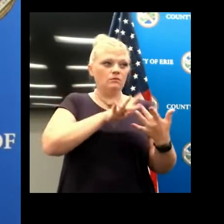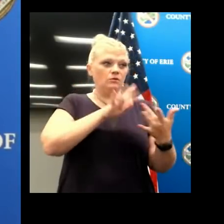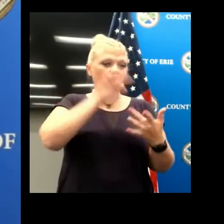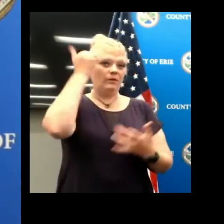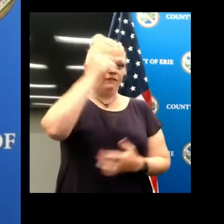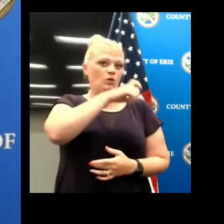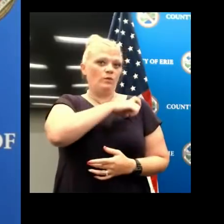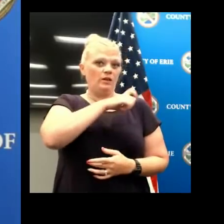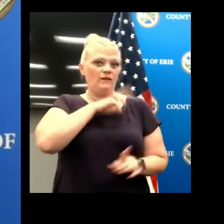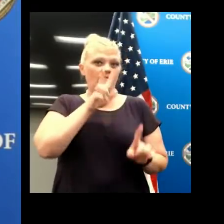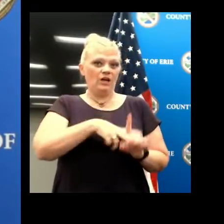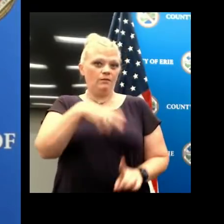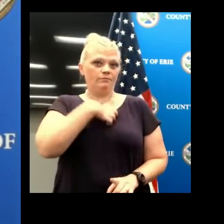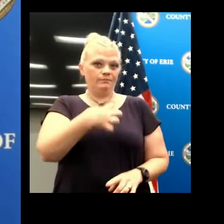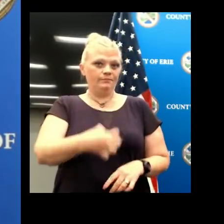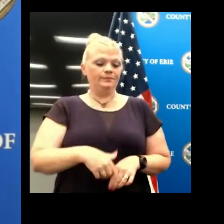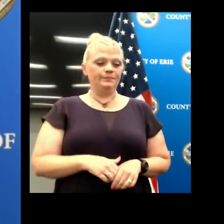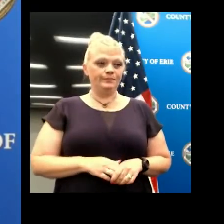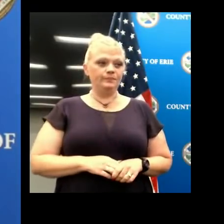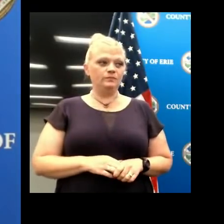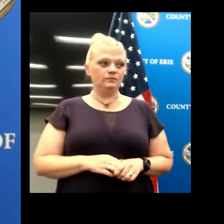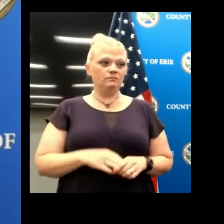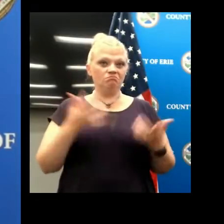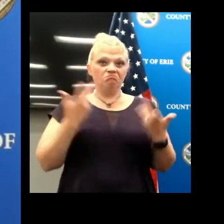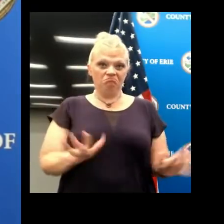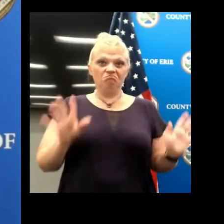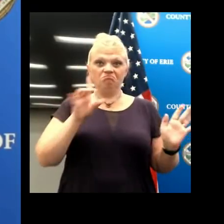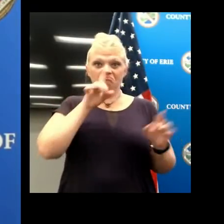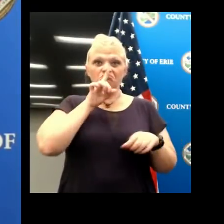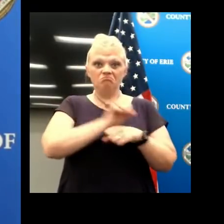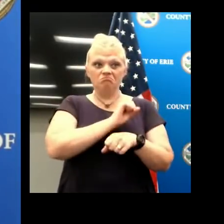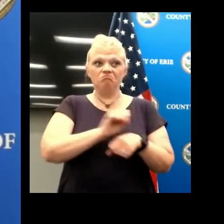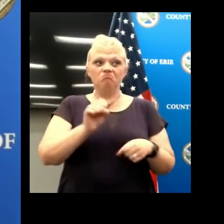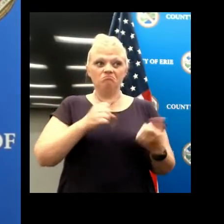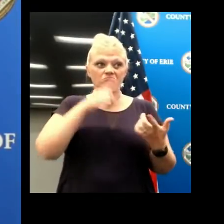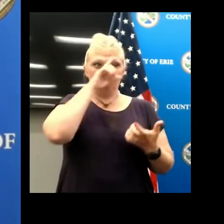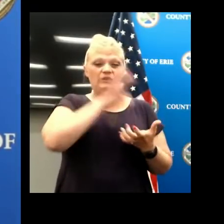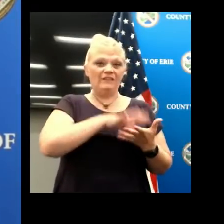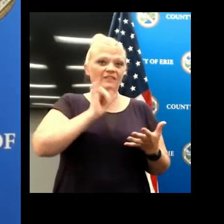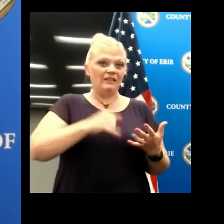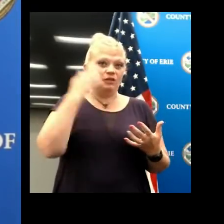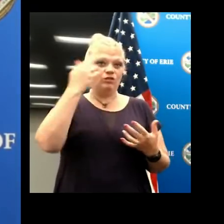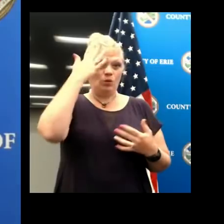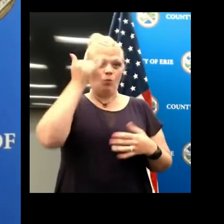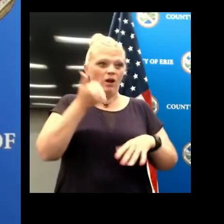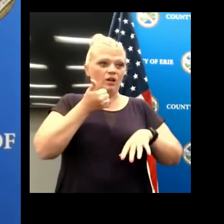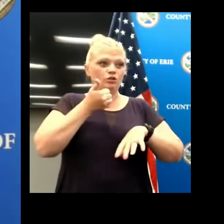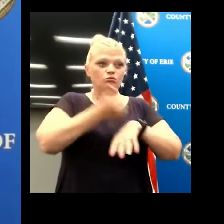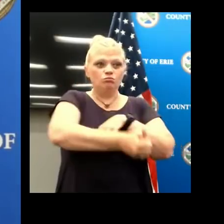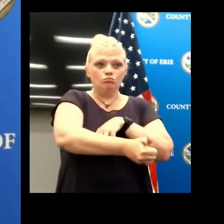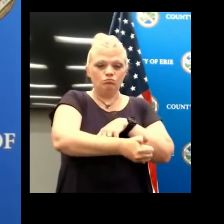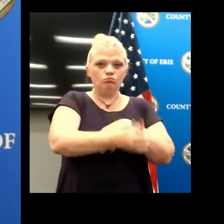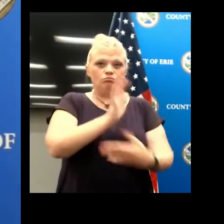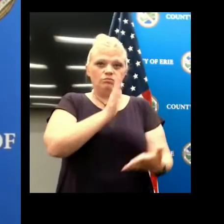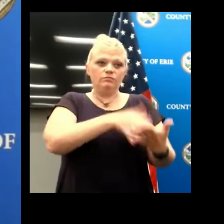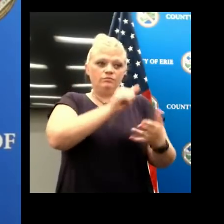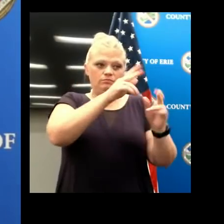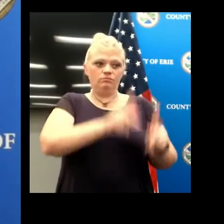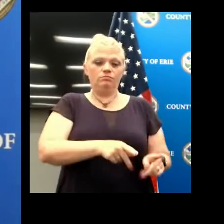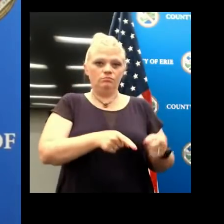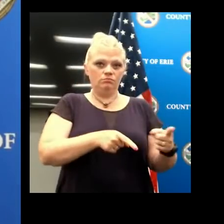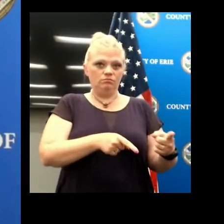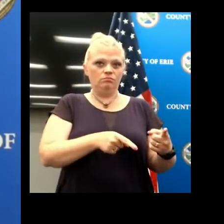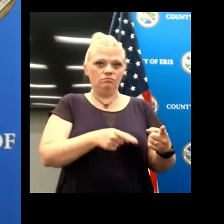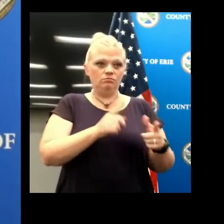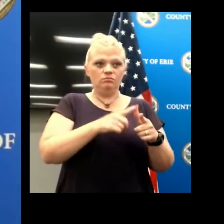Police and file a complaint. And they did that. And I believe it's one of the reasons why those charges have been alleged against the individual,